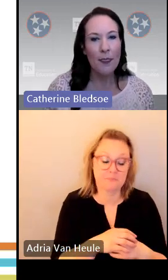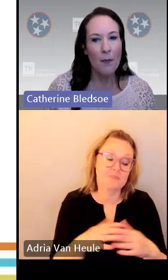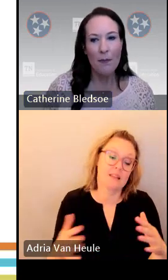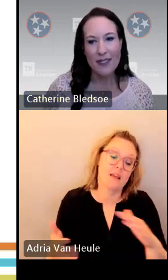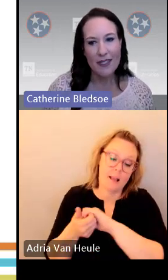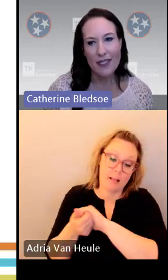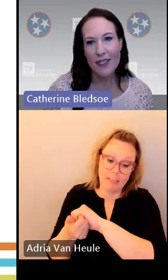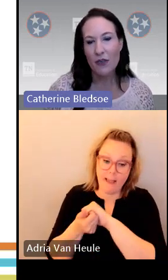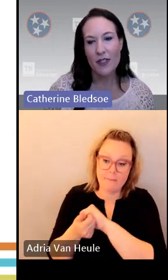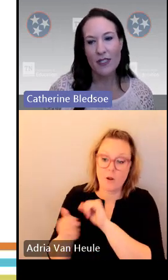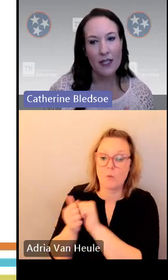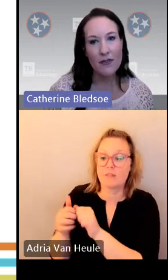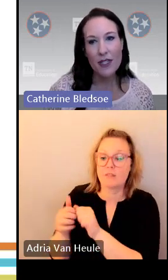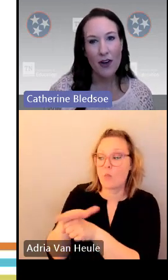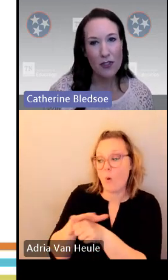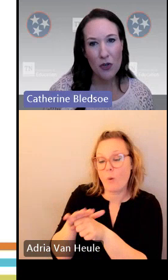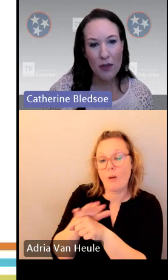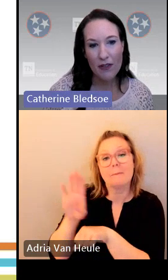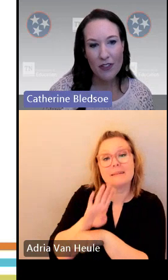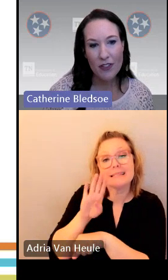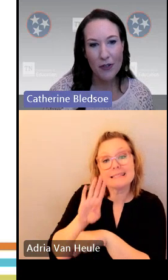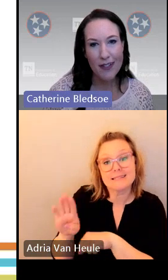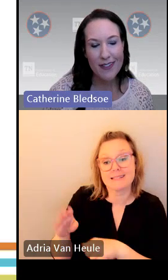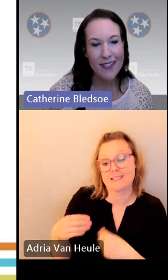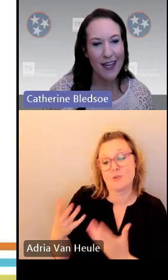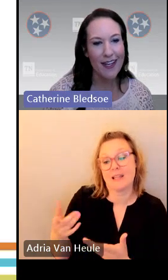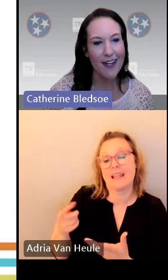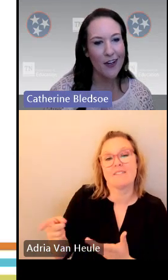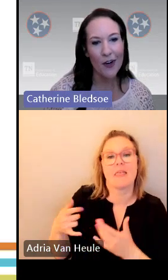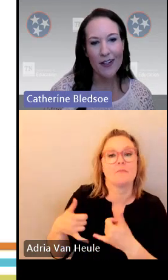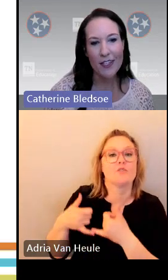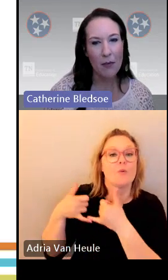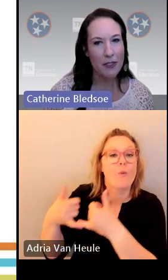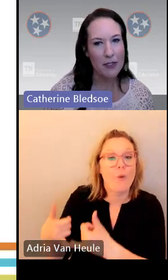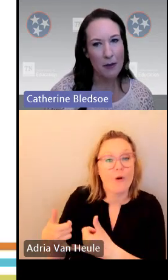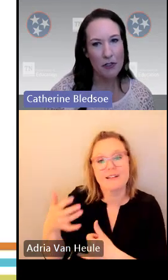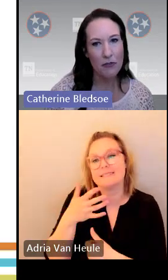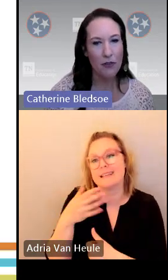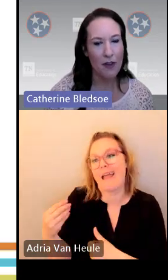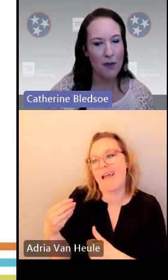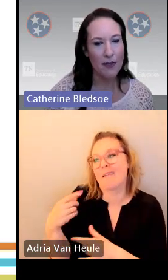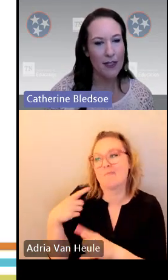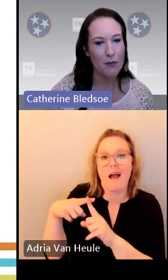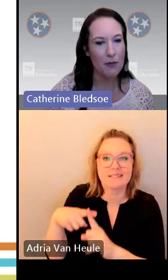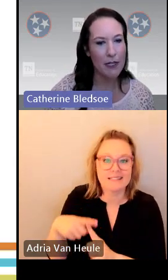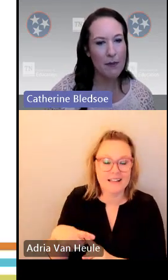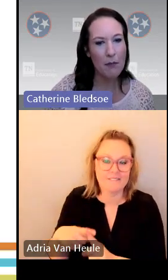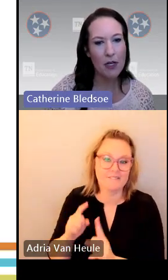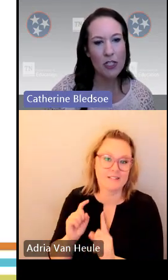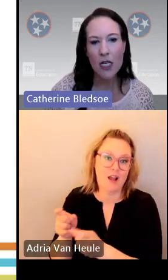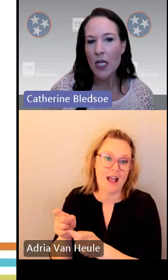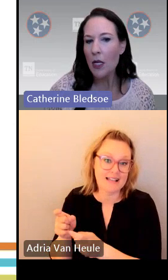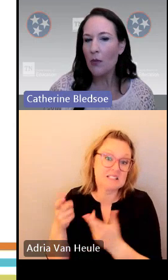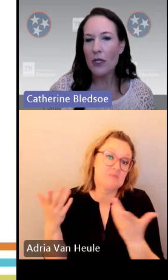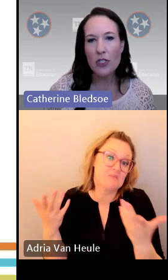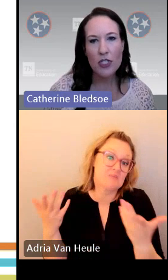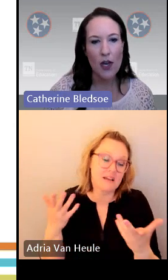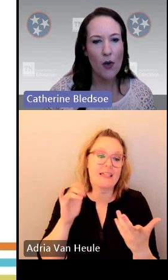local businesses for incentives can also benefit students and encourage that participation for the family and community